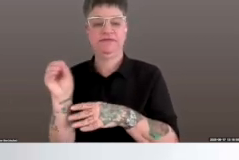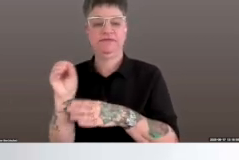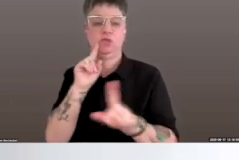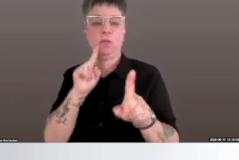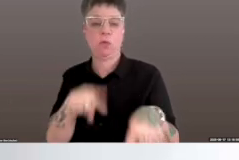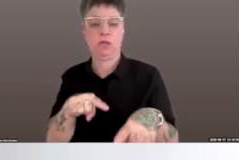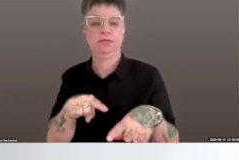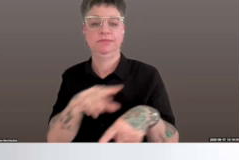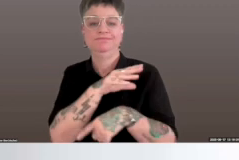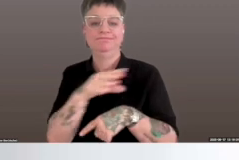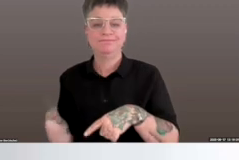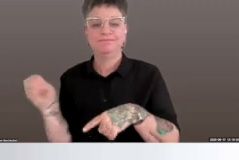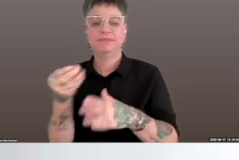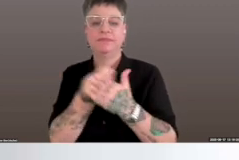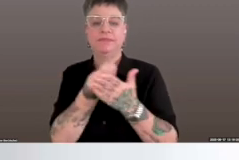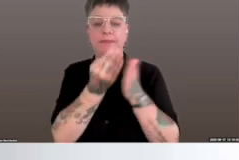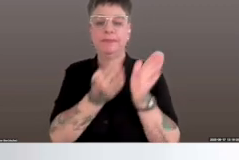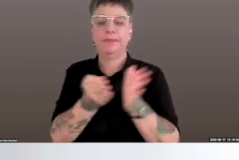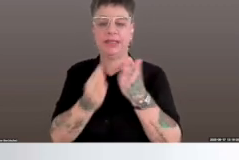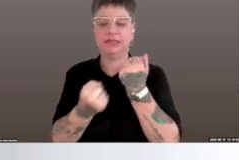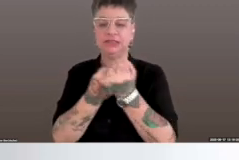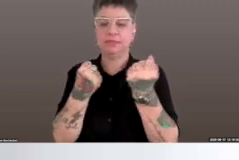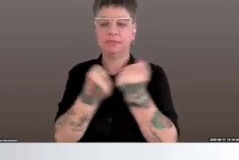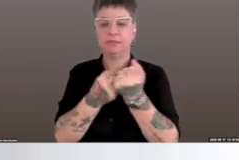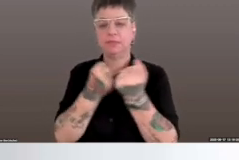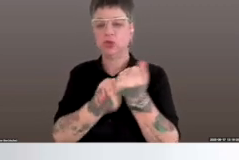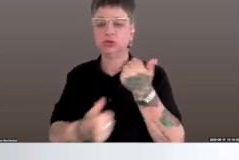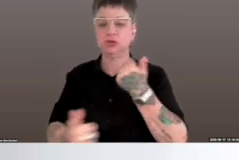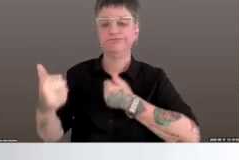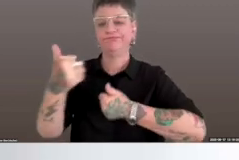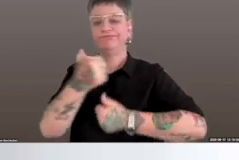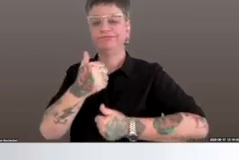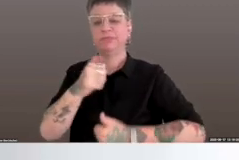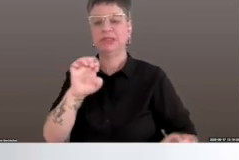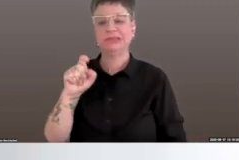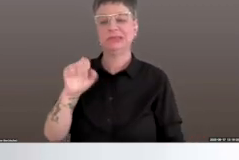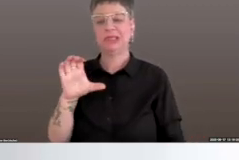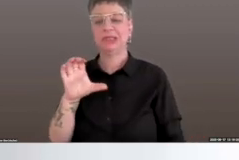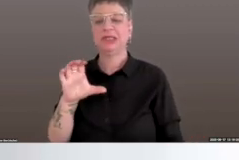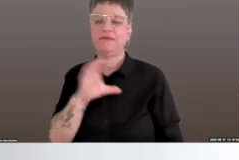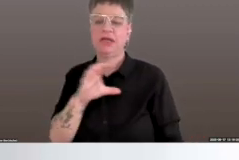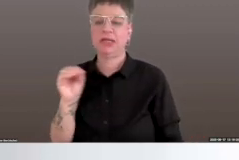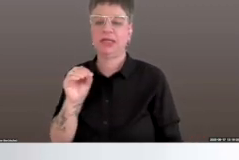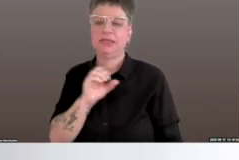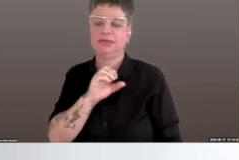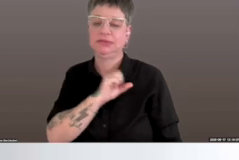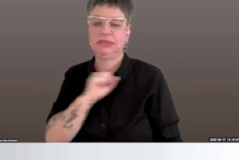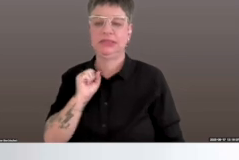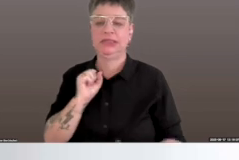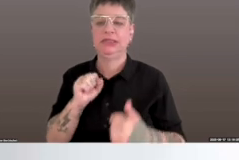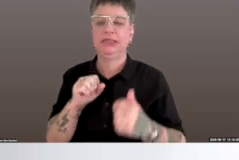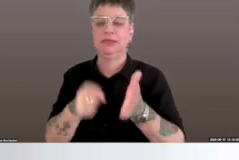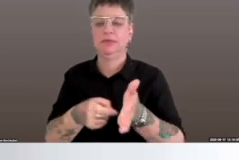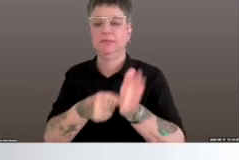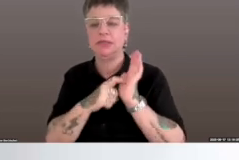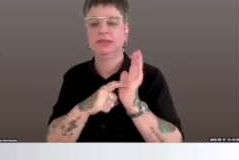Additionally, the funding plan supports executive orders and legislative mandates, such as the governor's executive orders